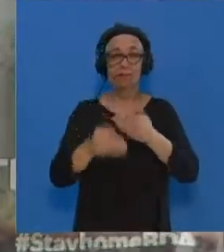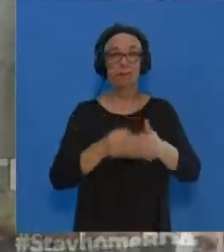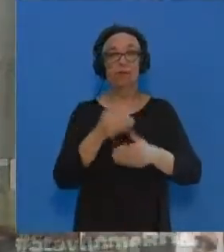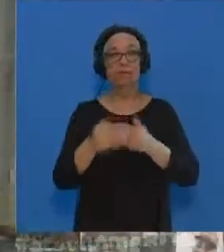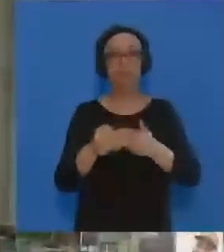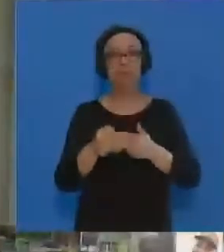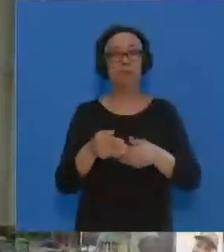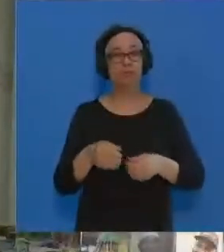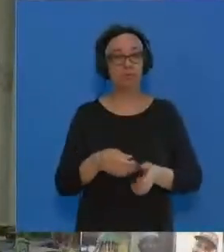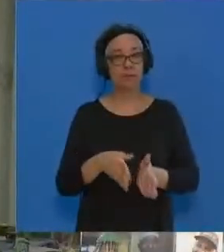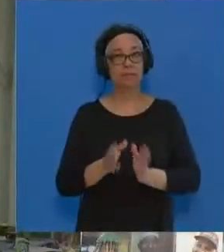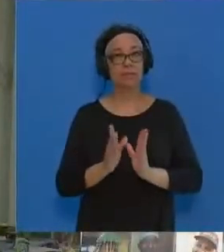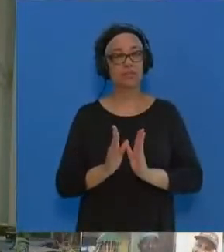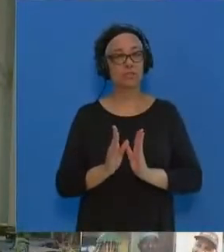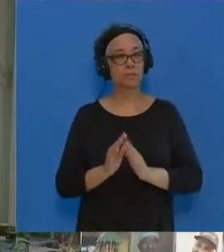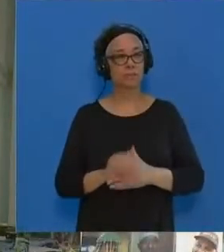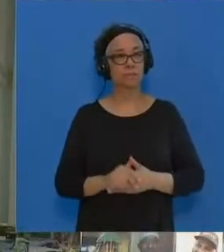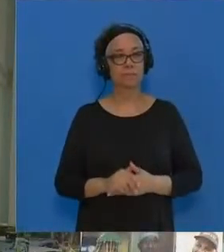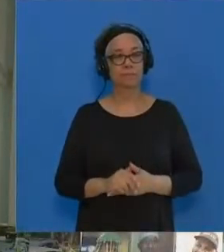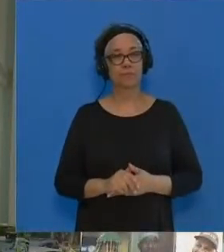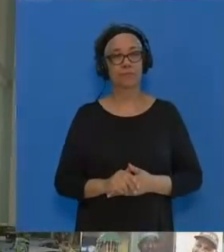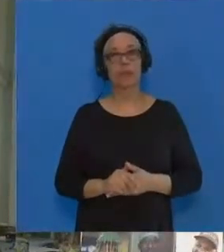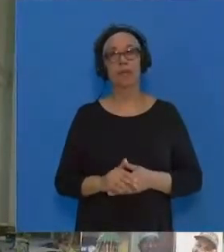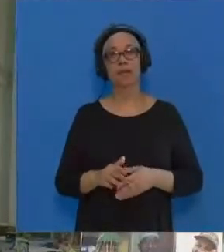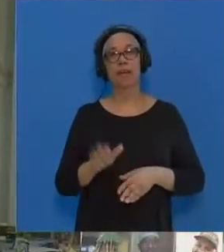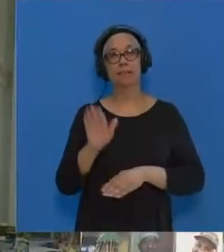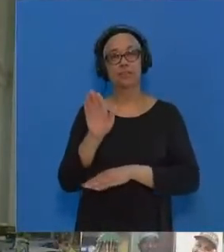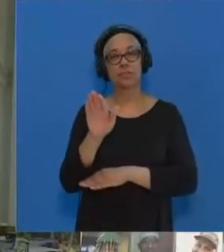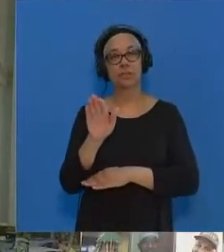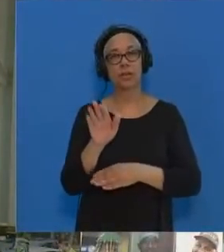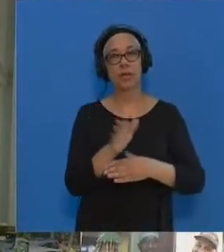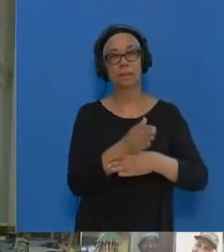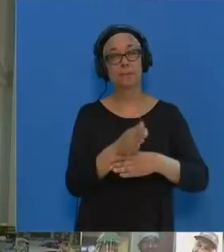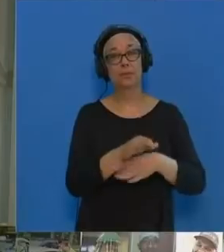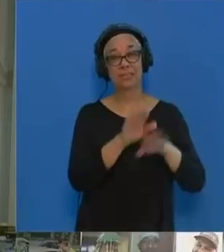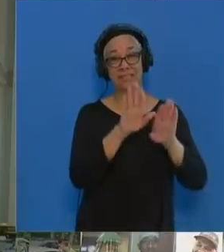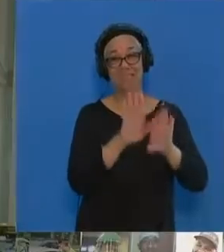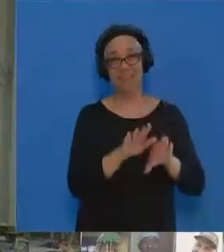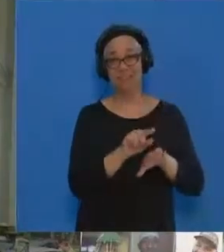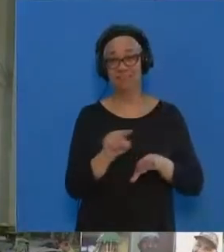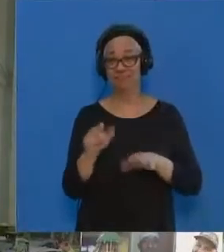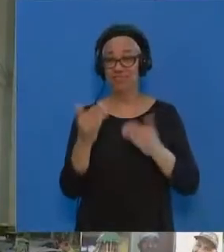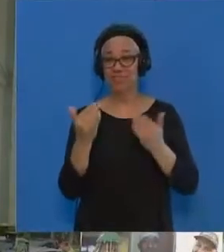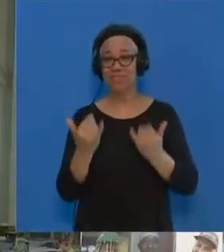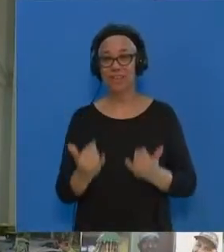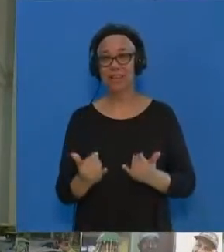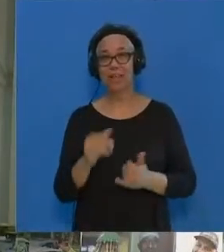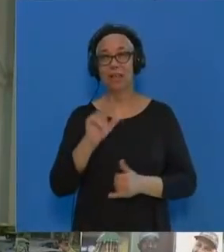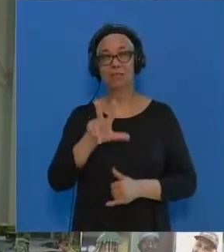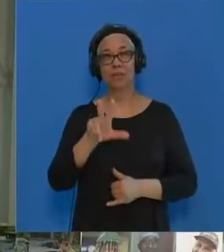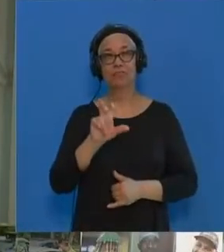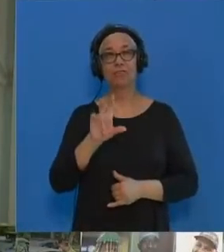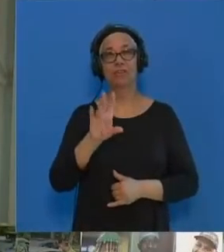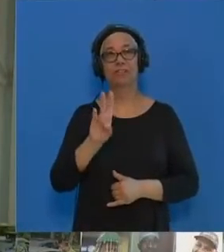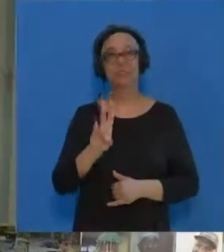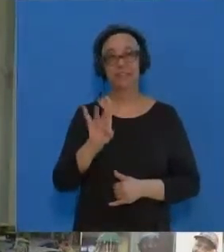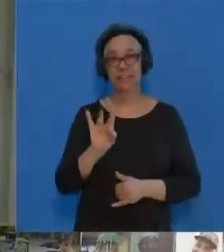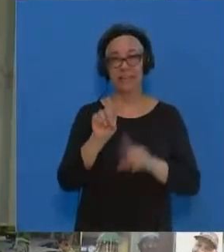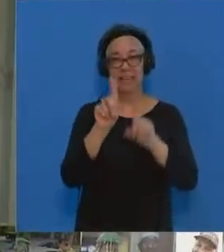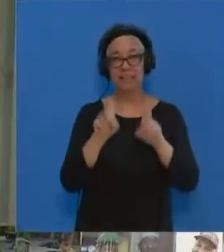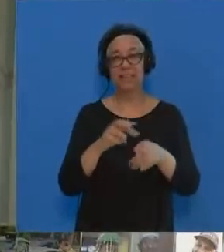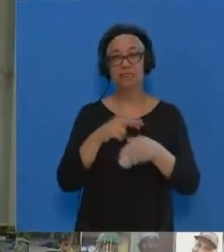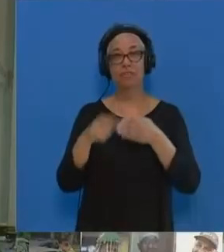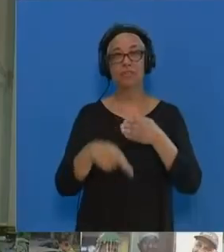Minister of Health. Thank you, Premier. Good afternoon. Between Sunday and today, there were 378 test results received